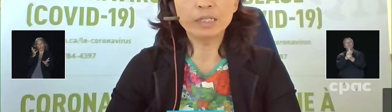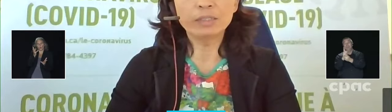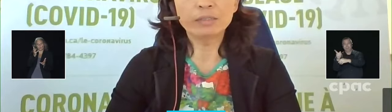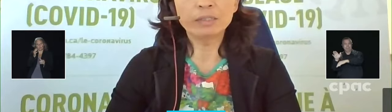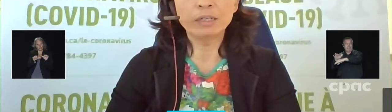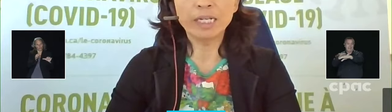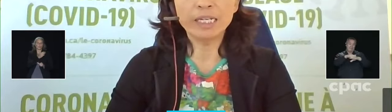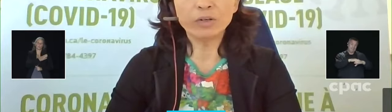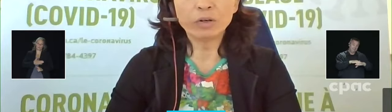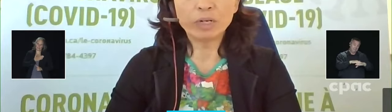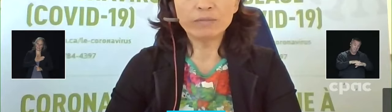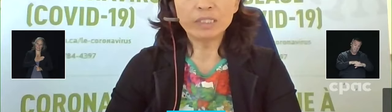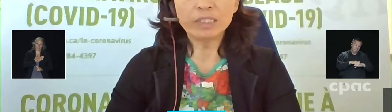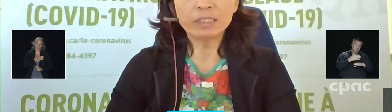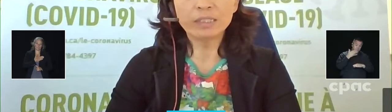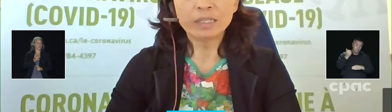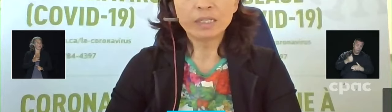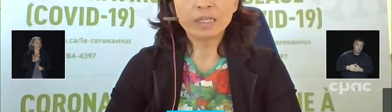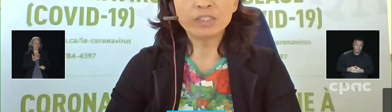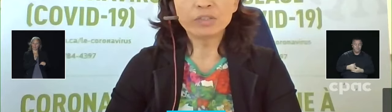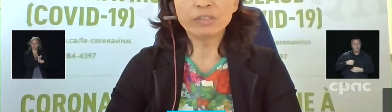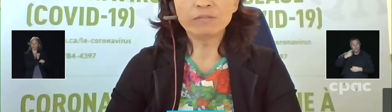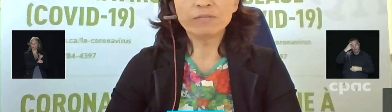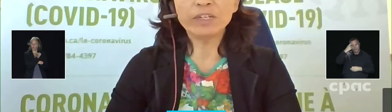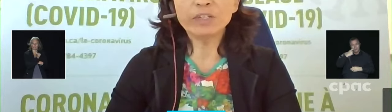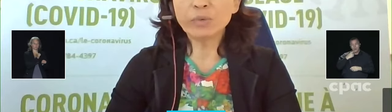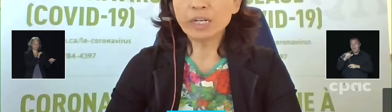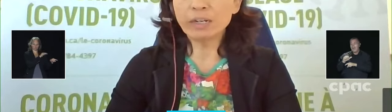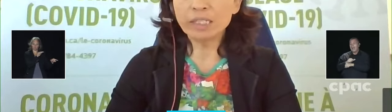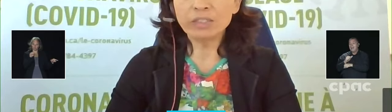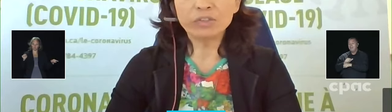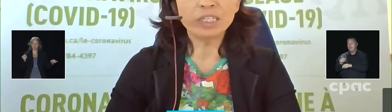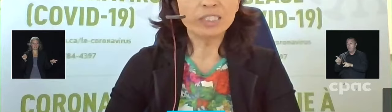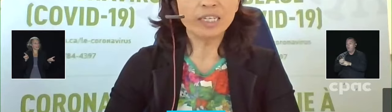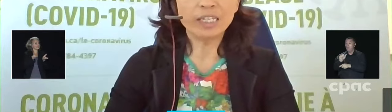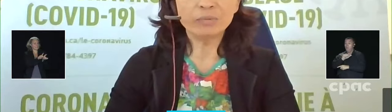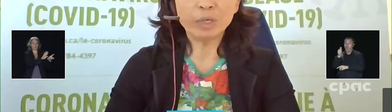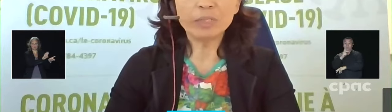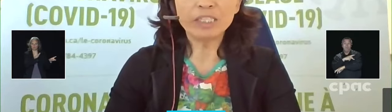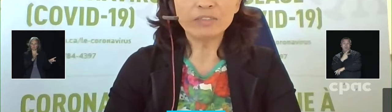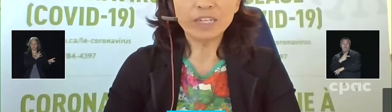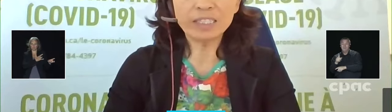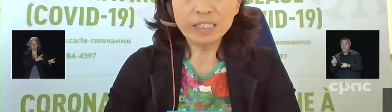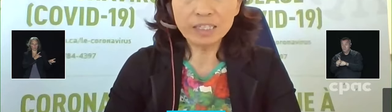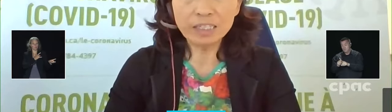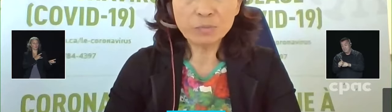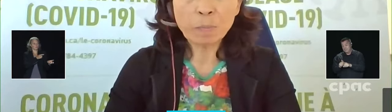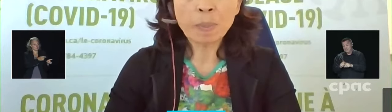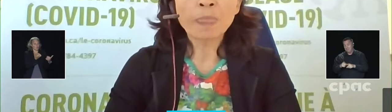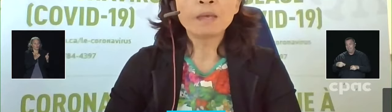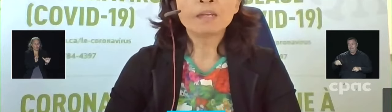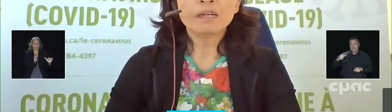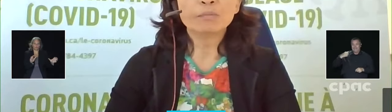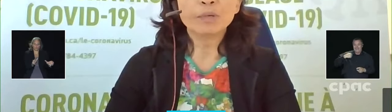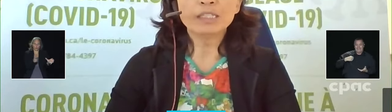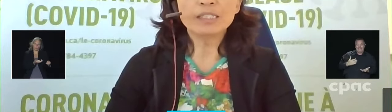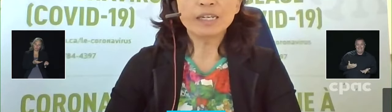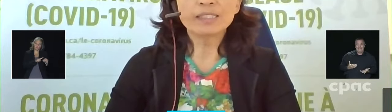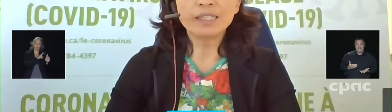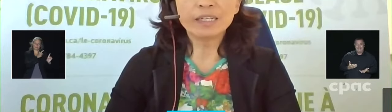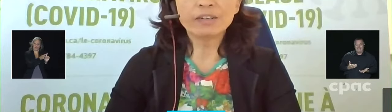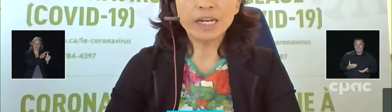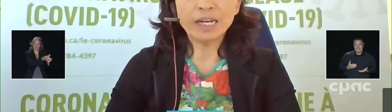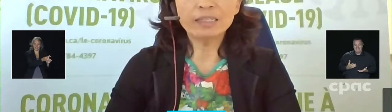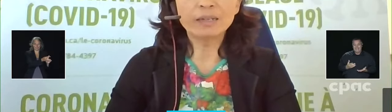Alberta is not like all provinces are doing very well in trying to get their population vaccinated,